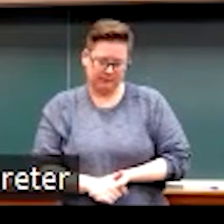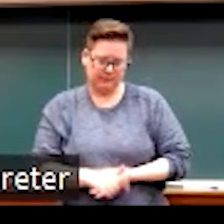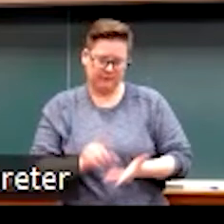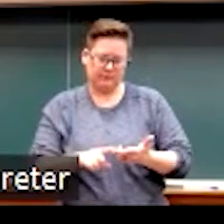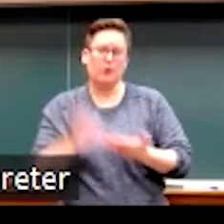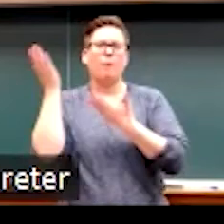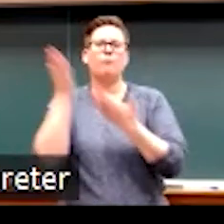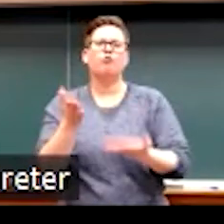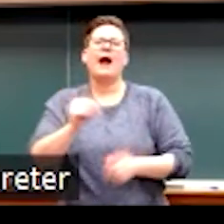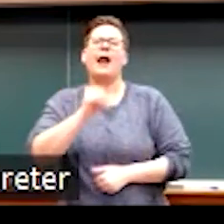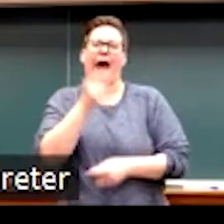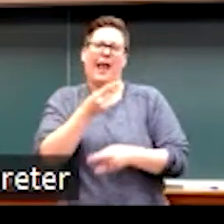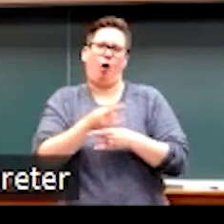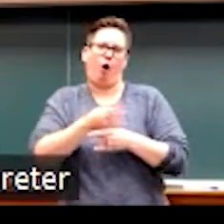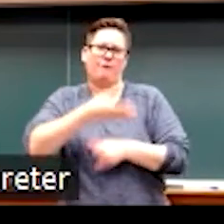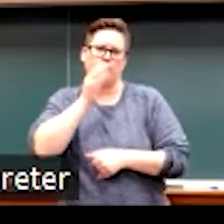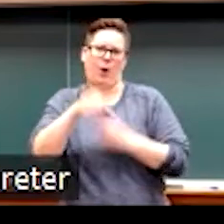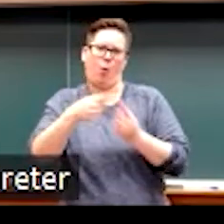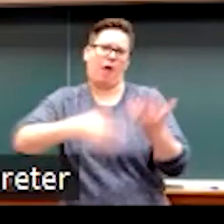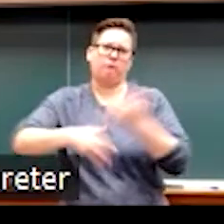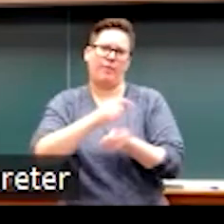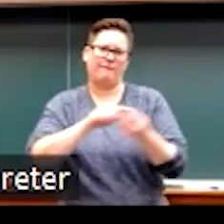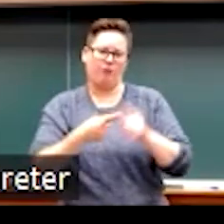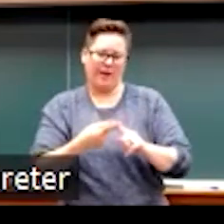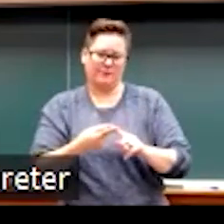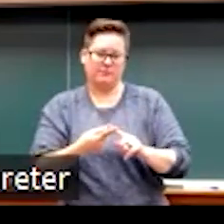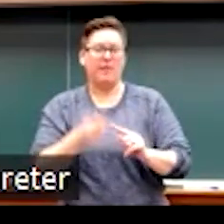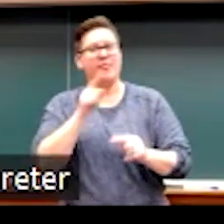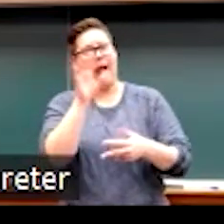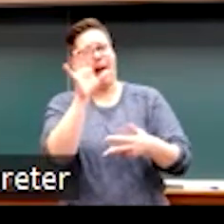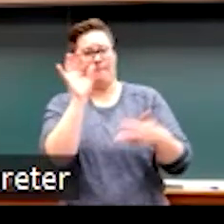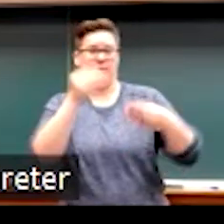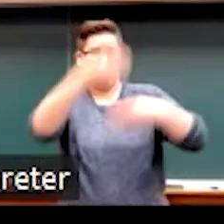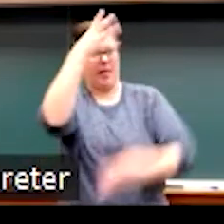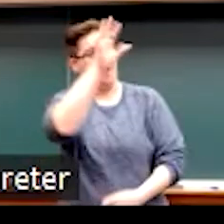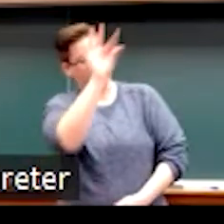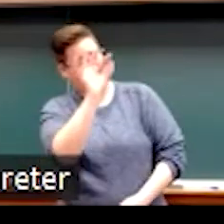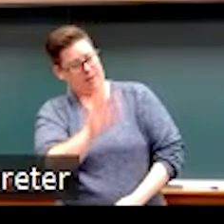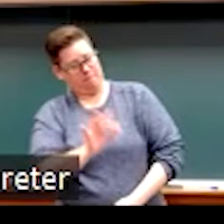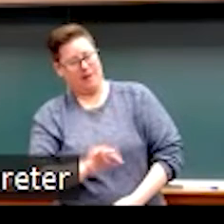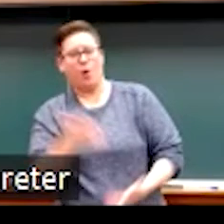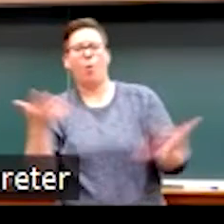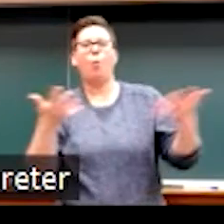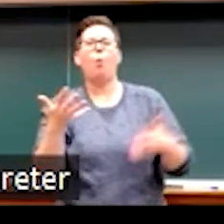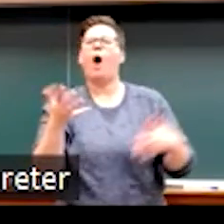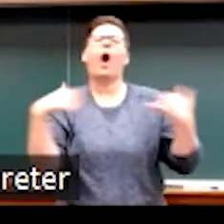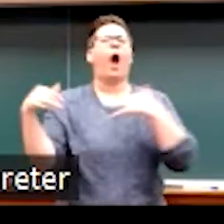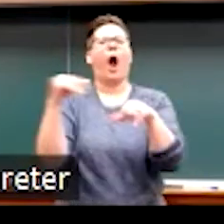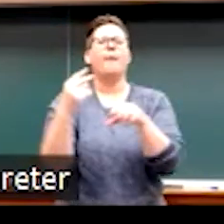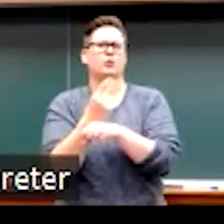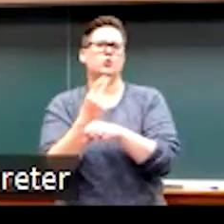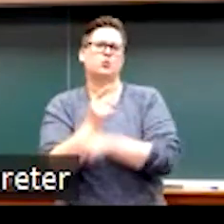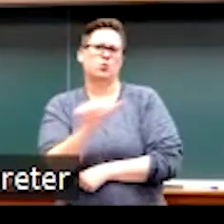and bring a non-alcoholic beverage when you hang out with friends. So they have several things to pick from that are tools that are commonly